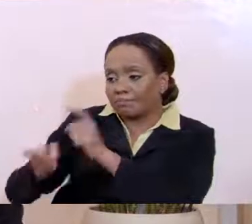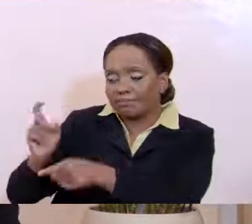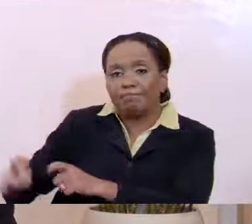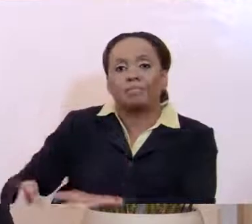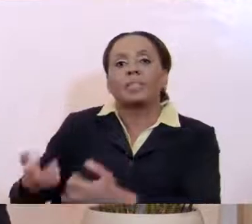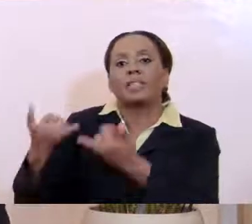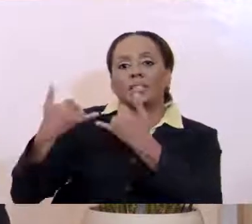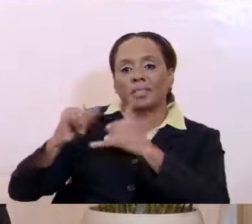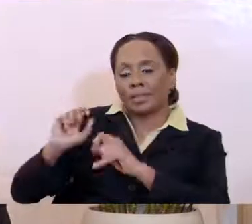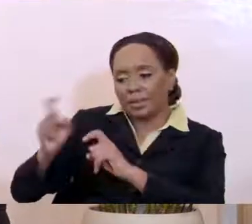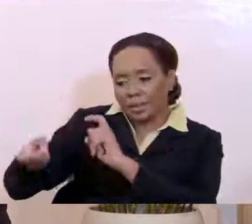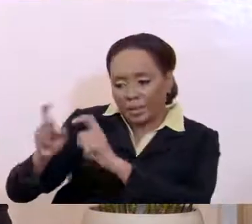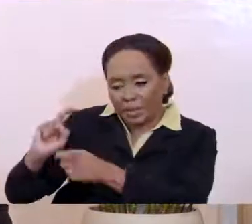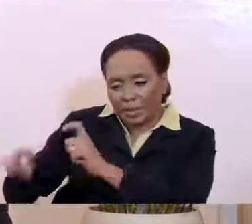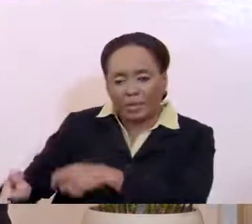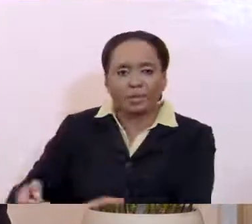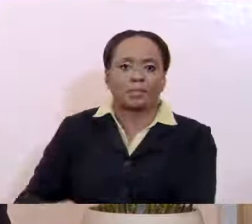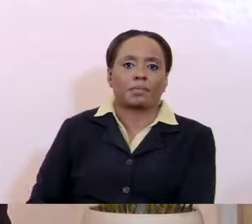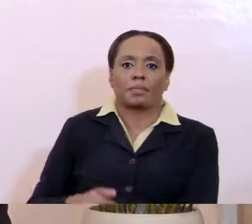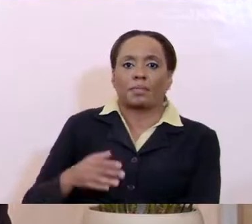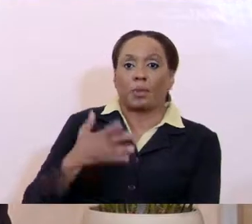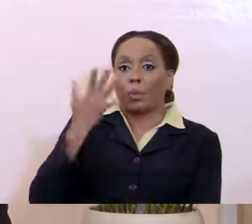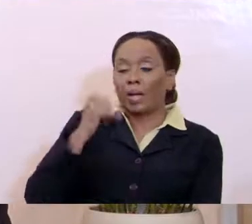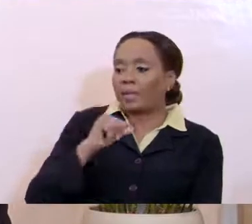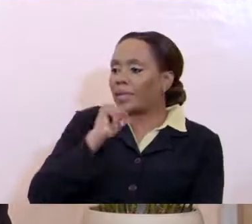then those arrangements would continue.